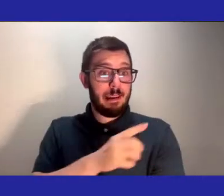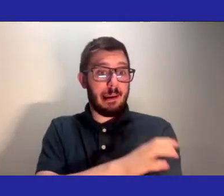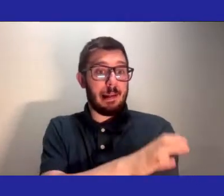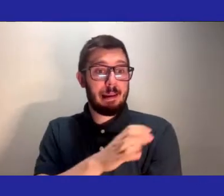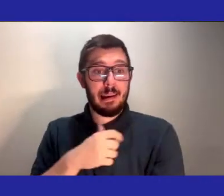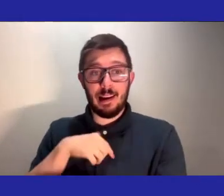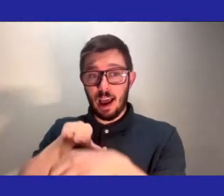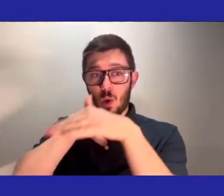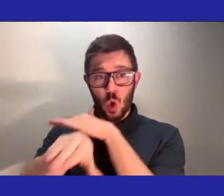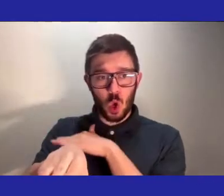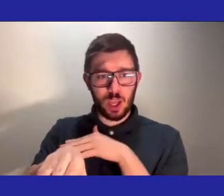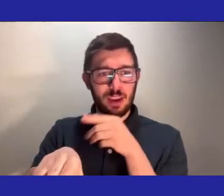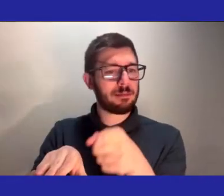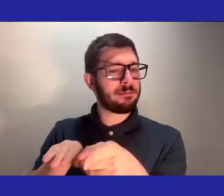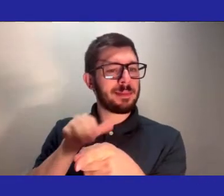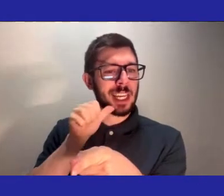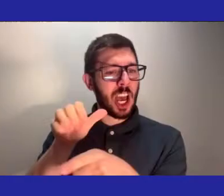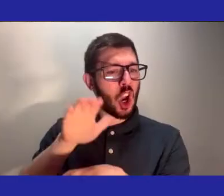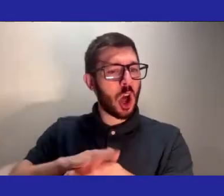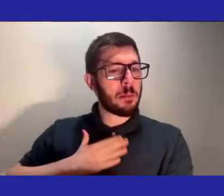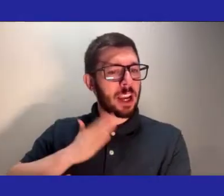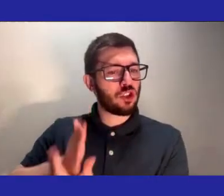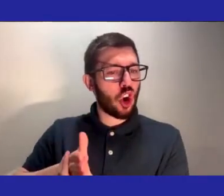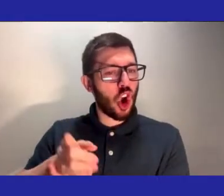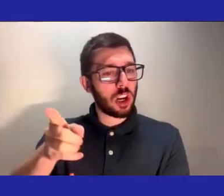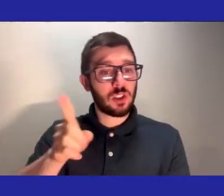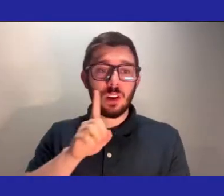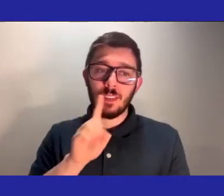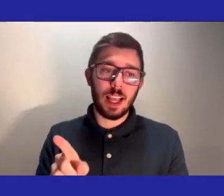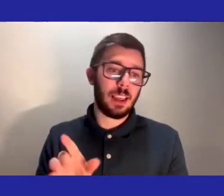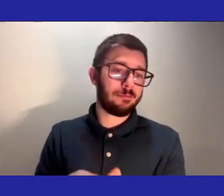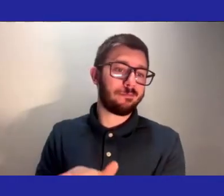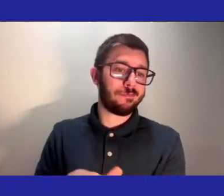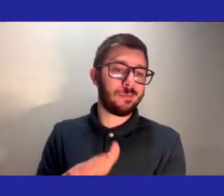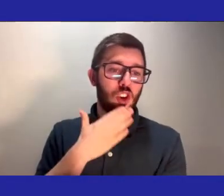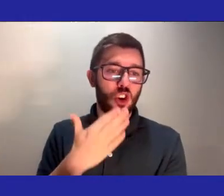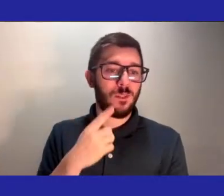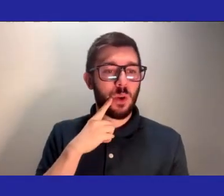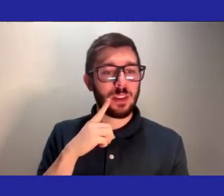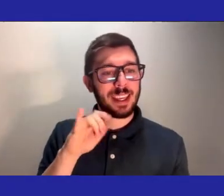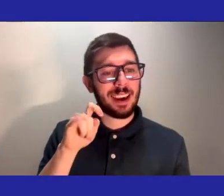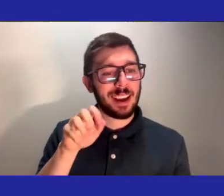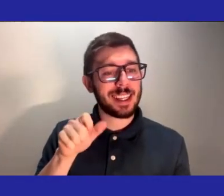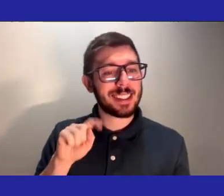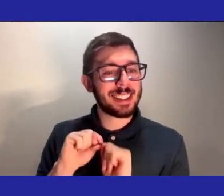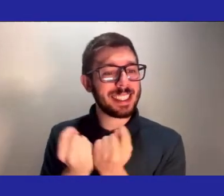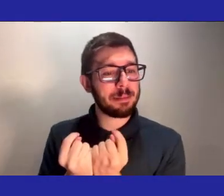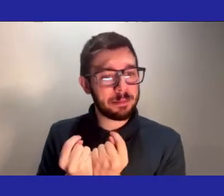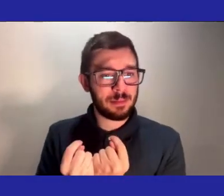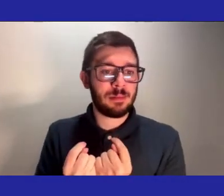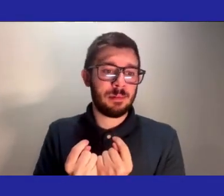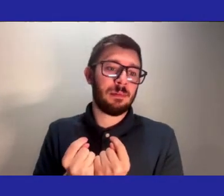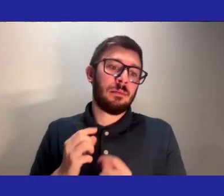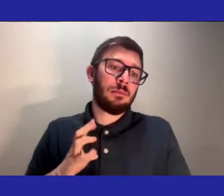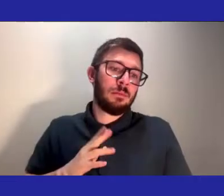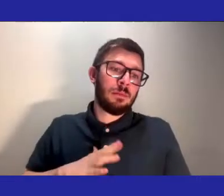ballpark. So just, kudos to the ITS team. It's really incredible to see what we've been able to do. My patients feel the